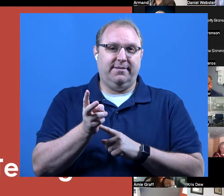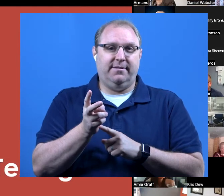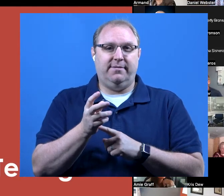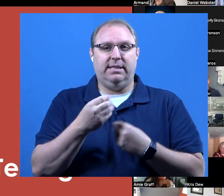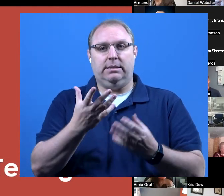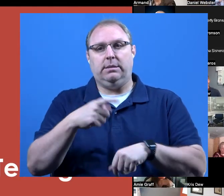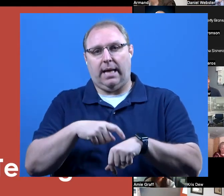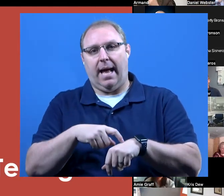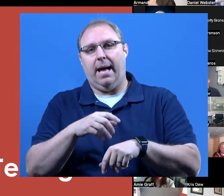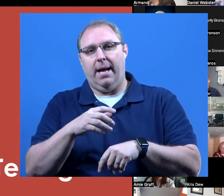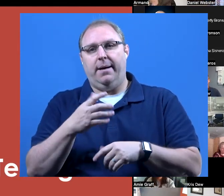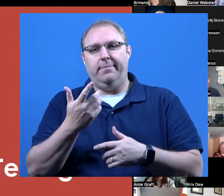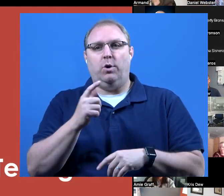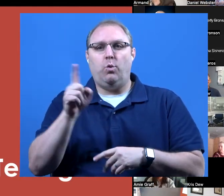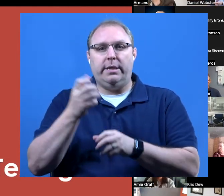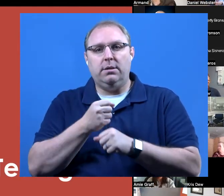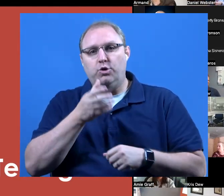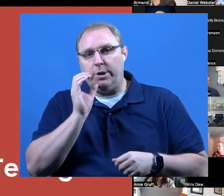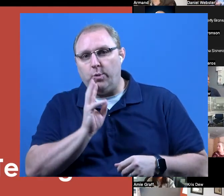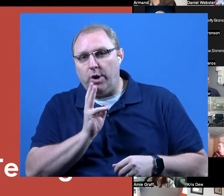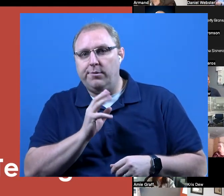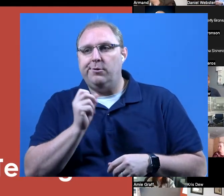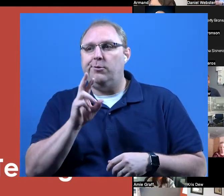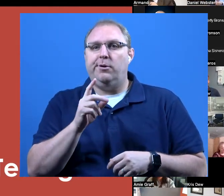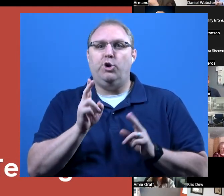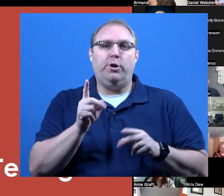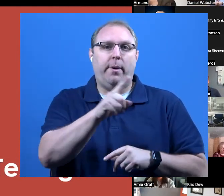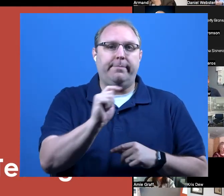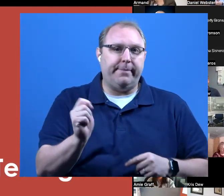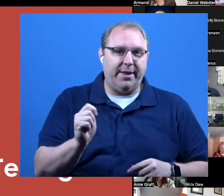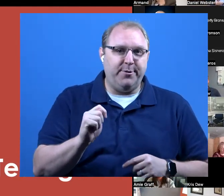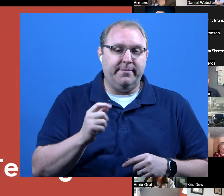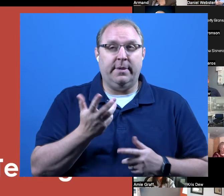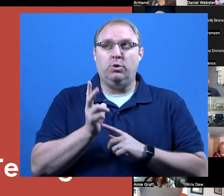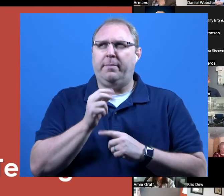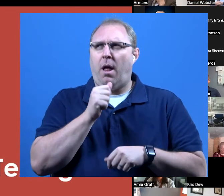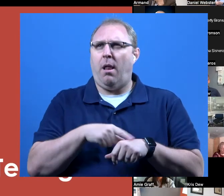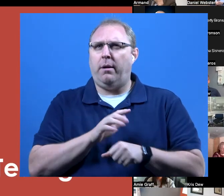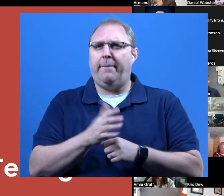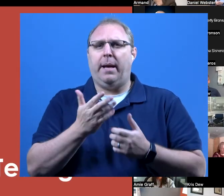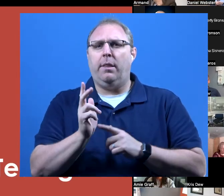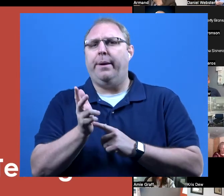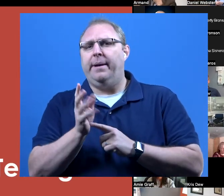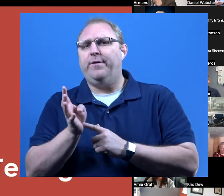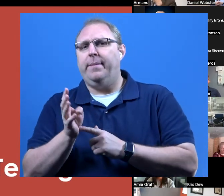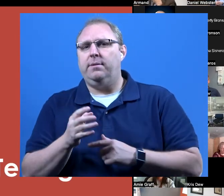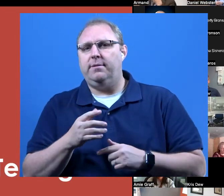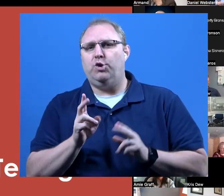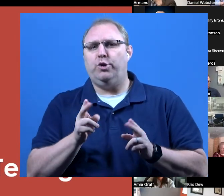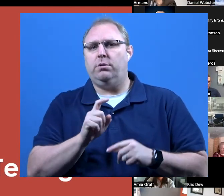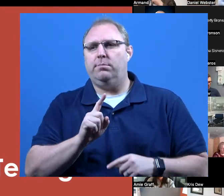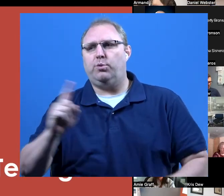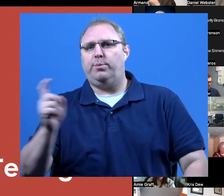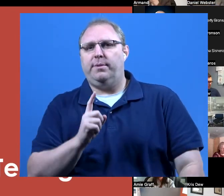has come up about any of the other topics, feel free to throw them in the chat. Armin he's screening those, and we'll do one more final